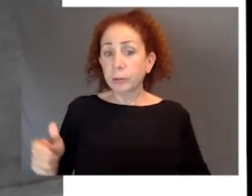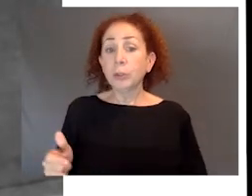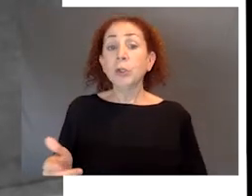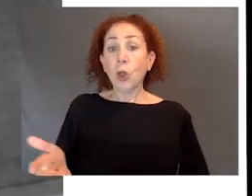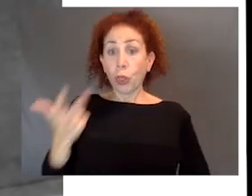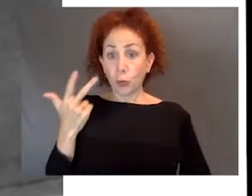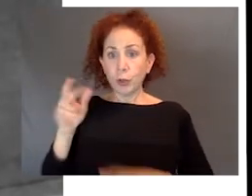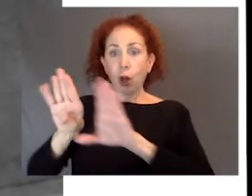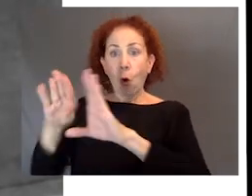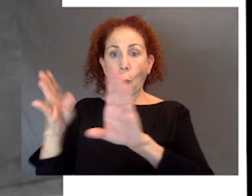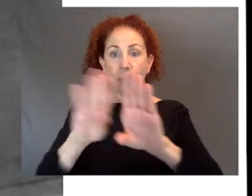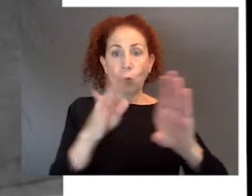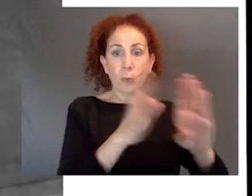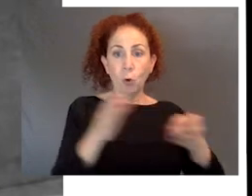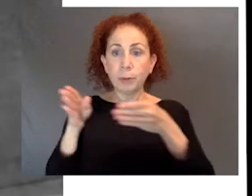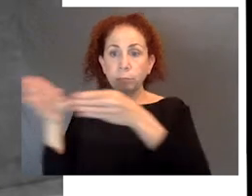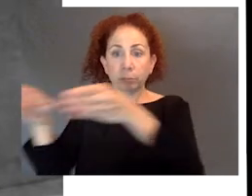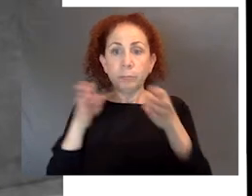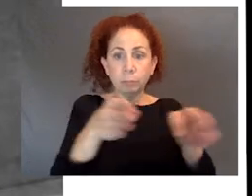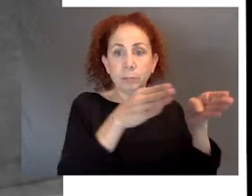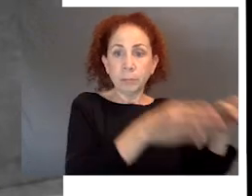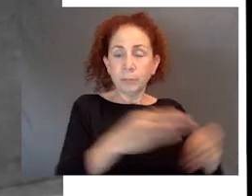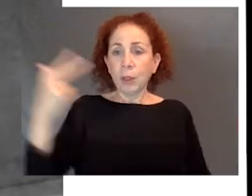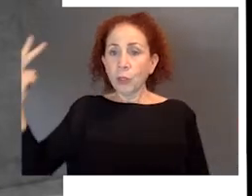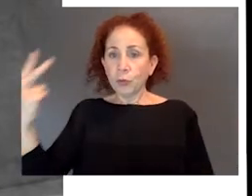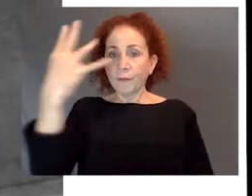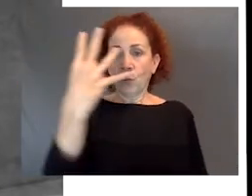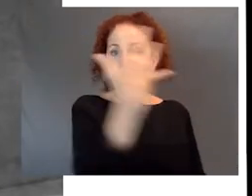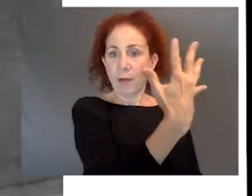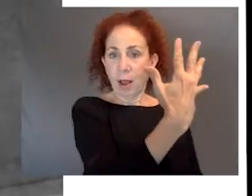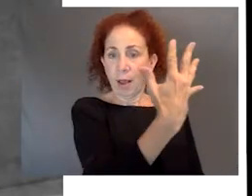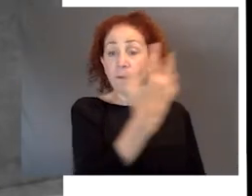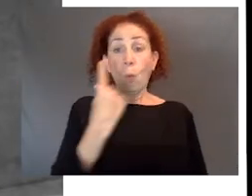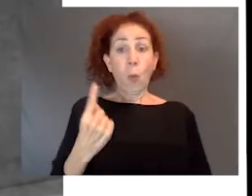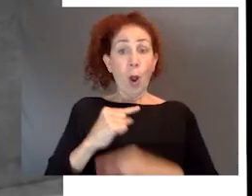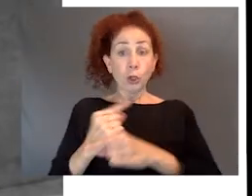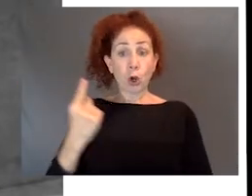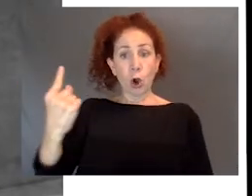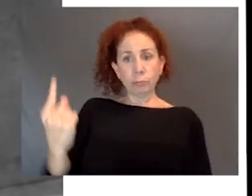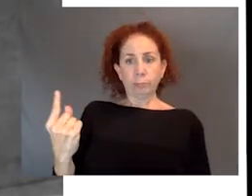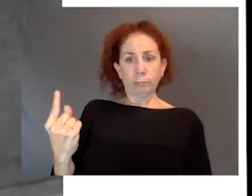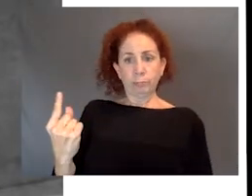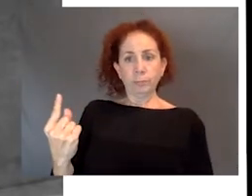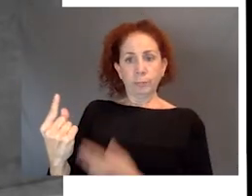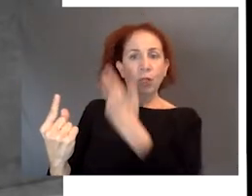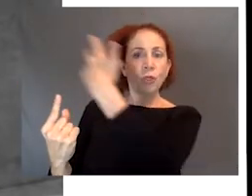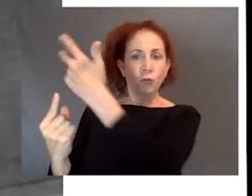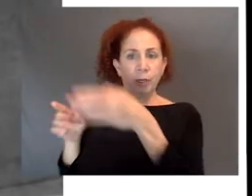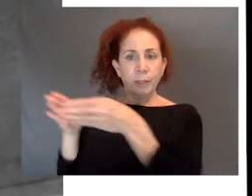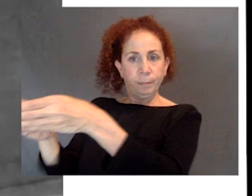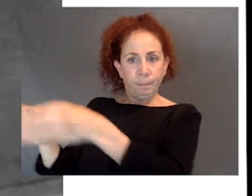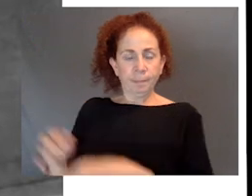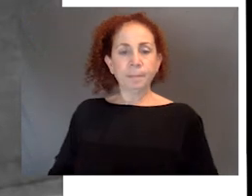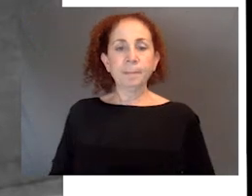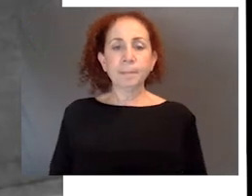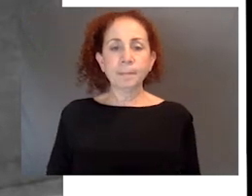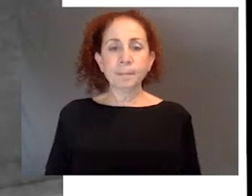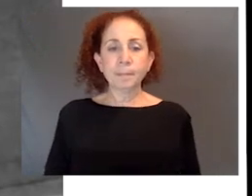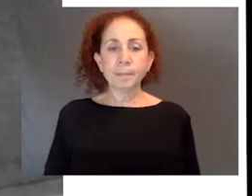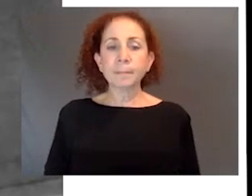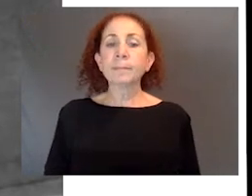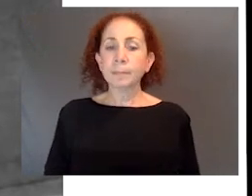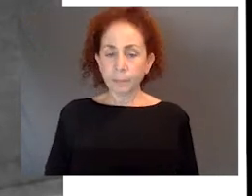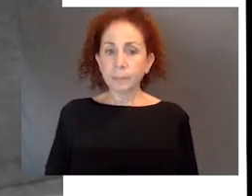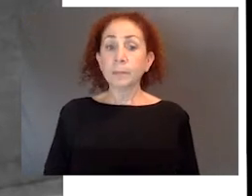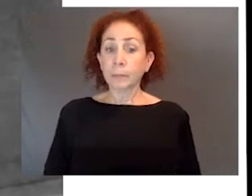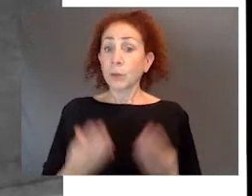doors are open, leading into cell blocks 3, 4, and 5, and a lone guard stands in the doorway of cell block 3. Much like